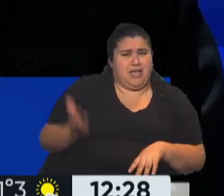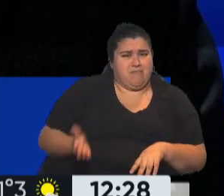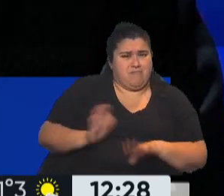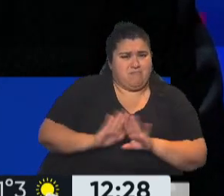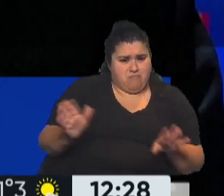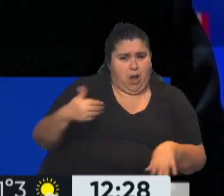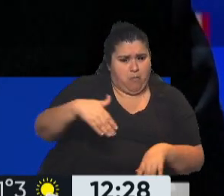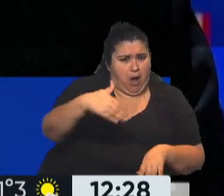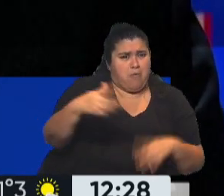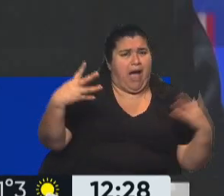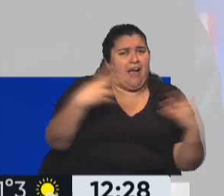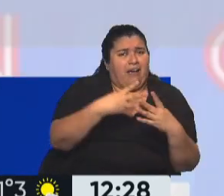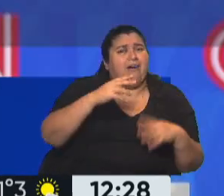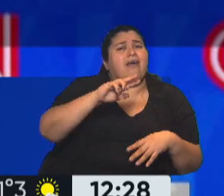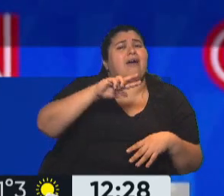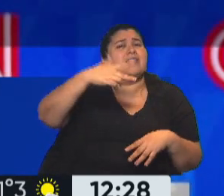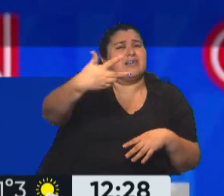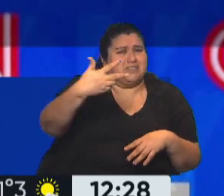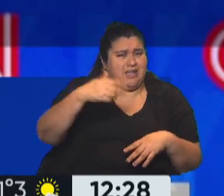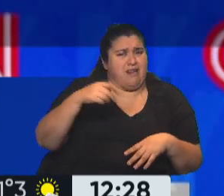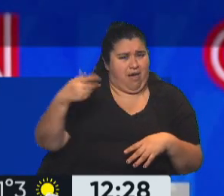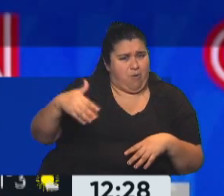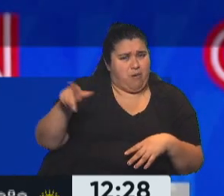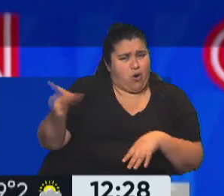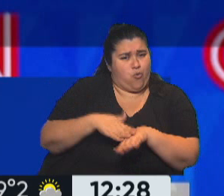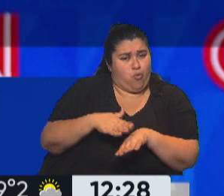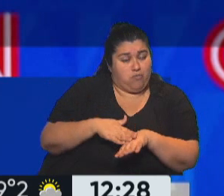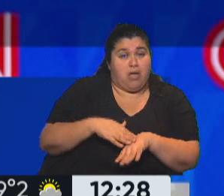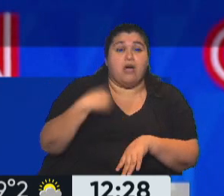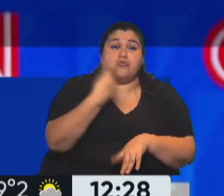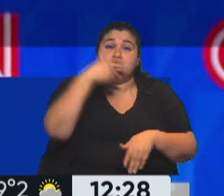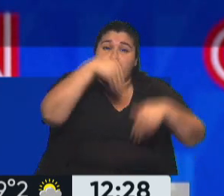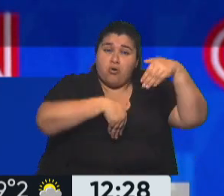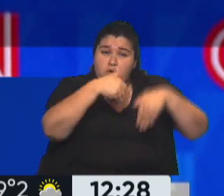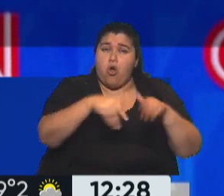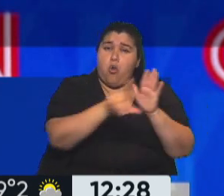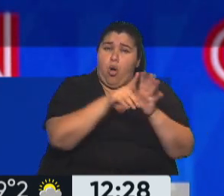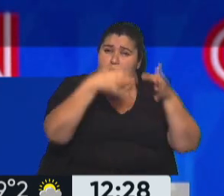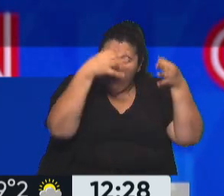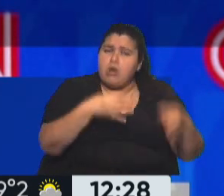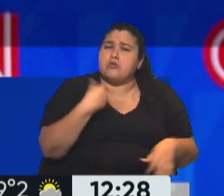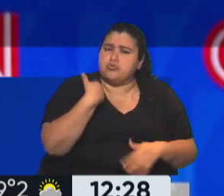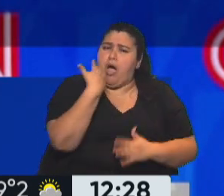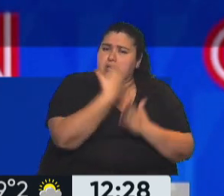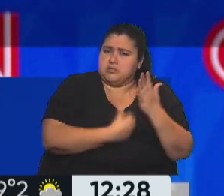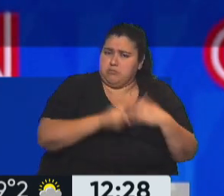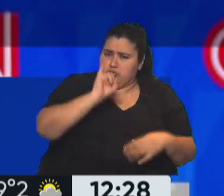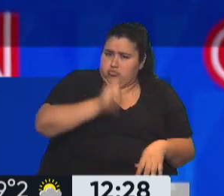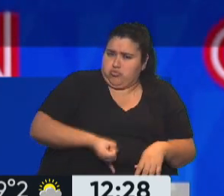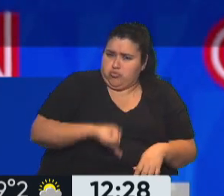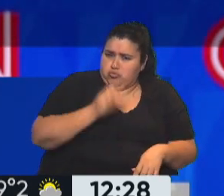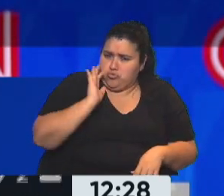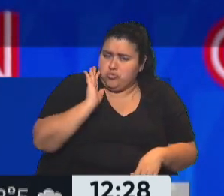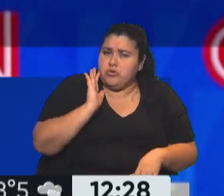going to drive us into World War III. If it's a fair and legal and good election, absolutely. I would have much